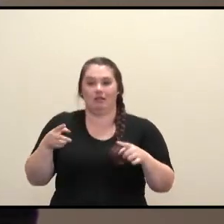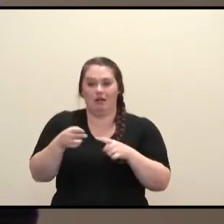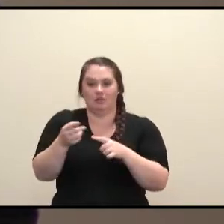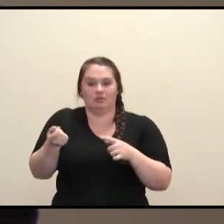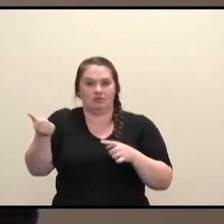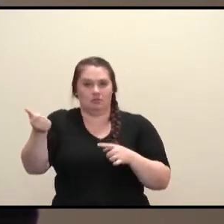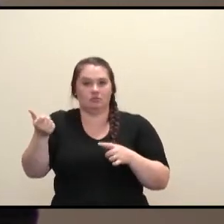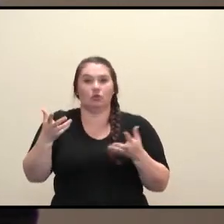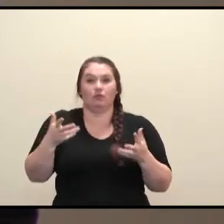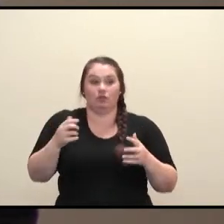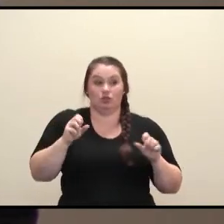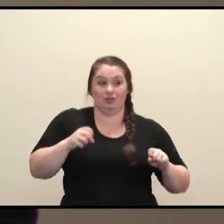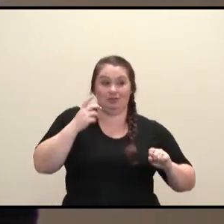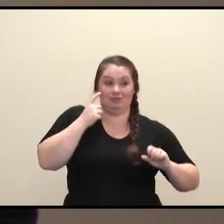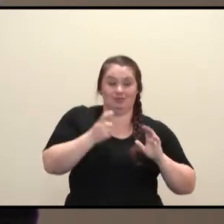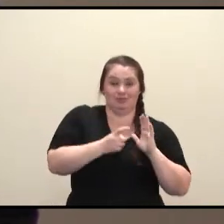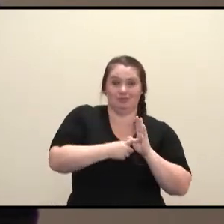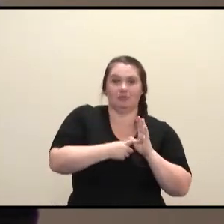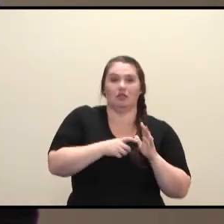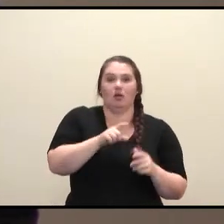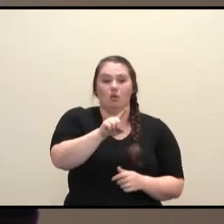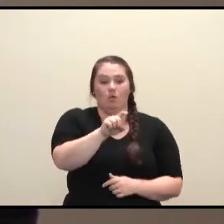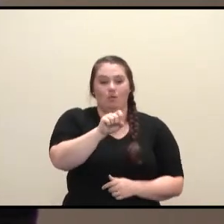see we've identified